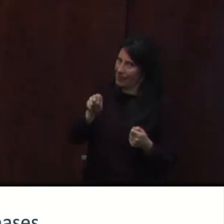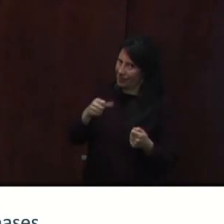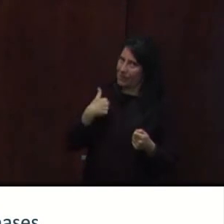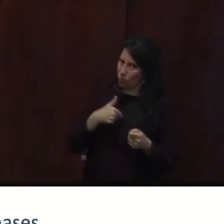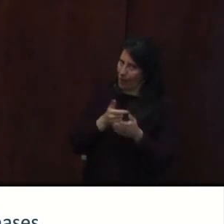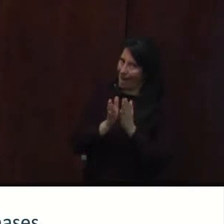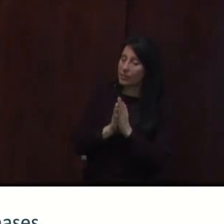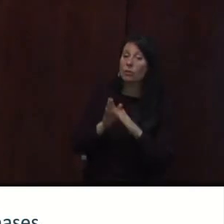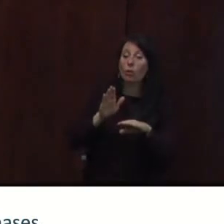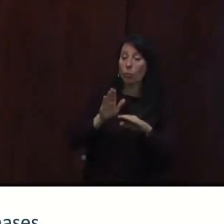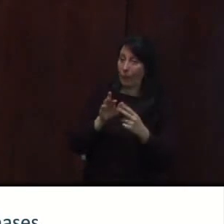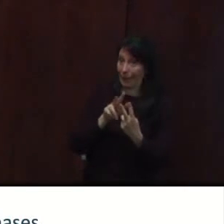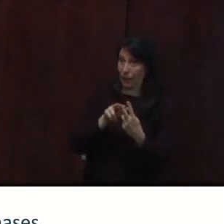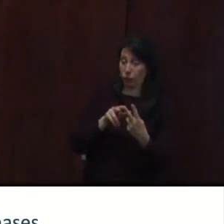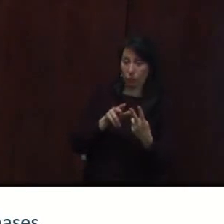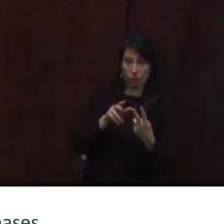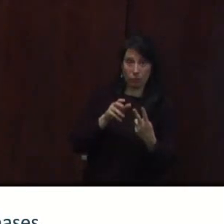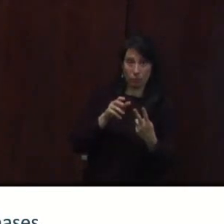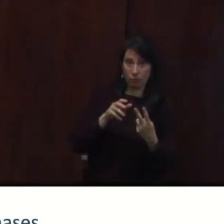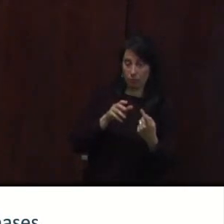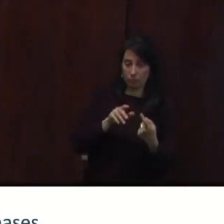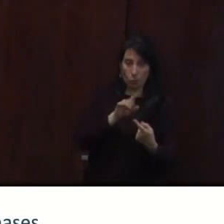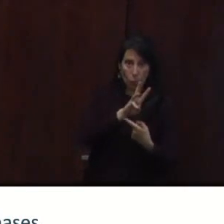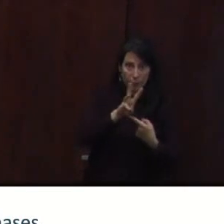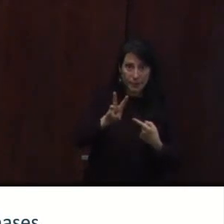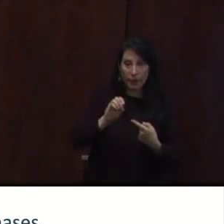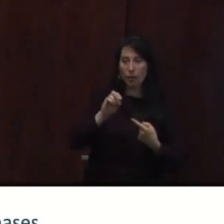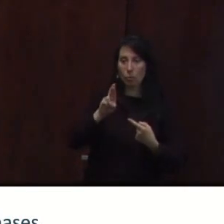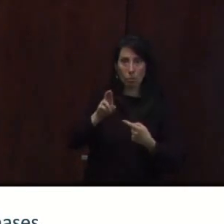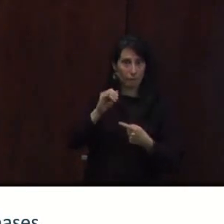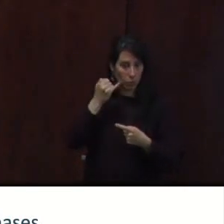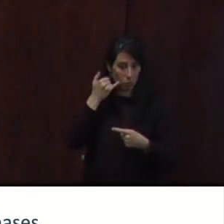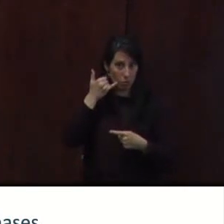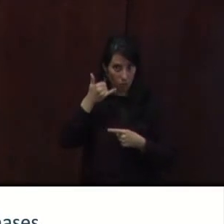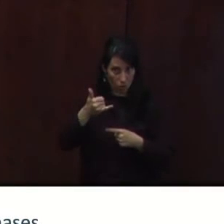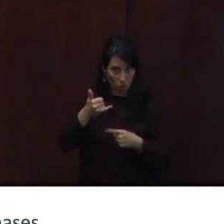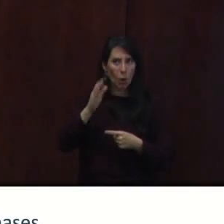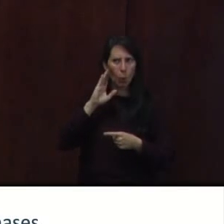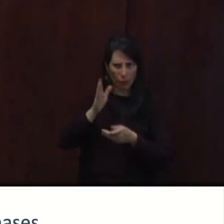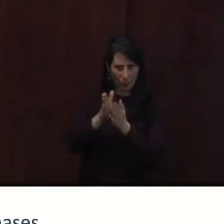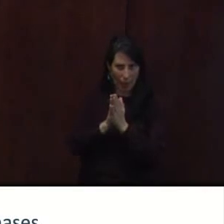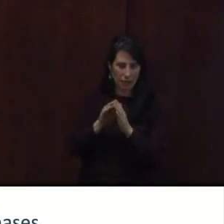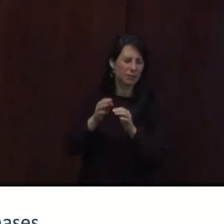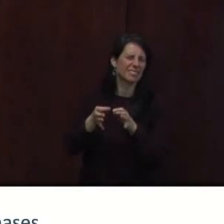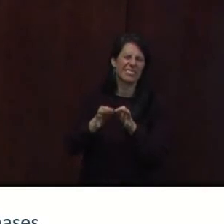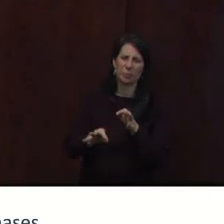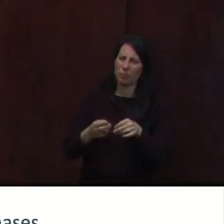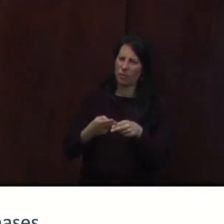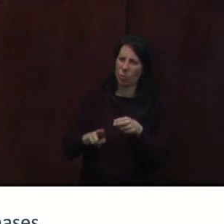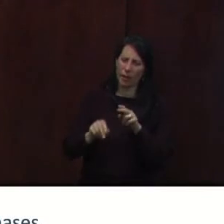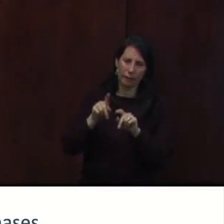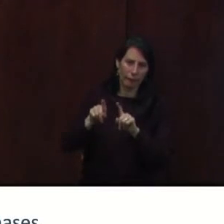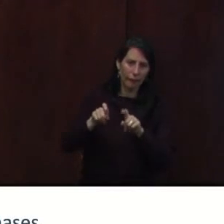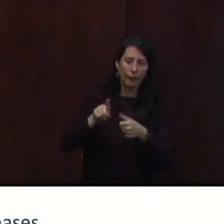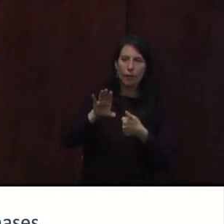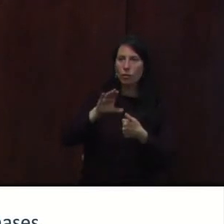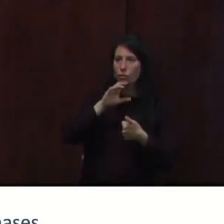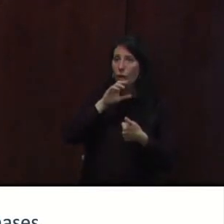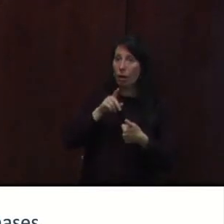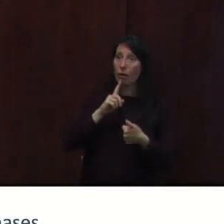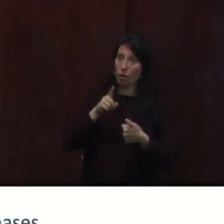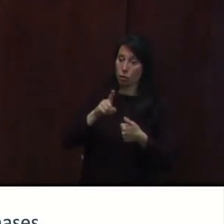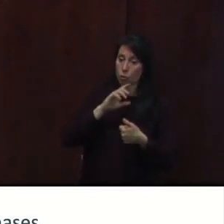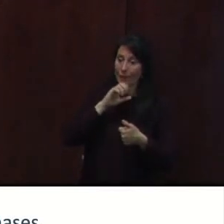or if you were to call in, you'll be asked a few very simple questions that, are you over